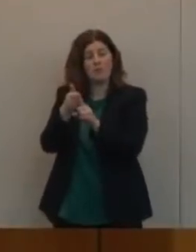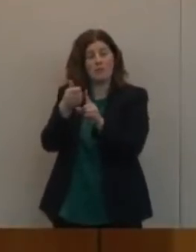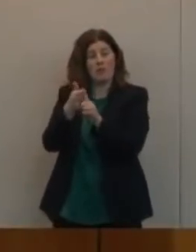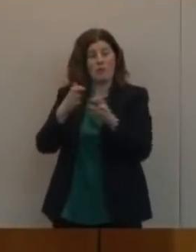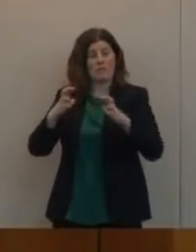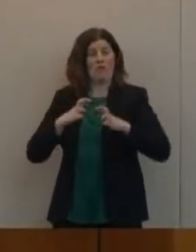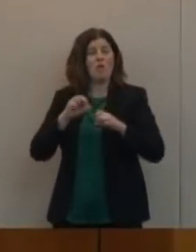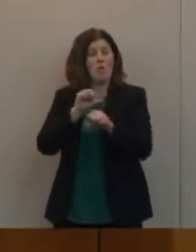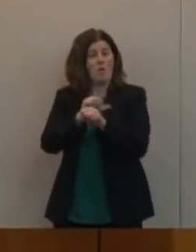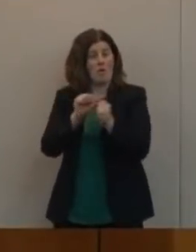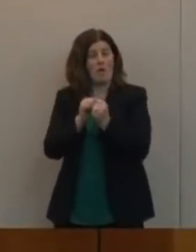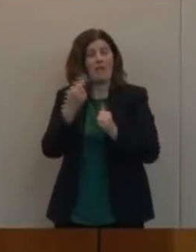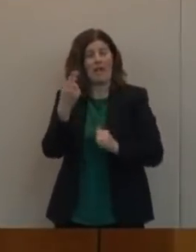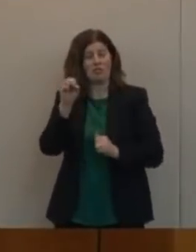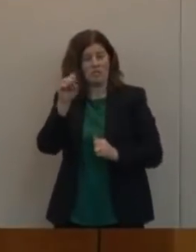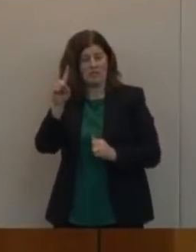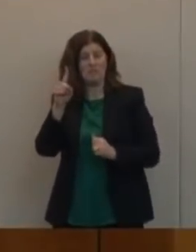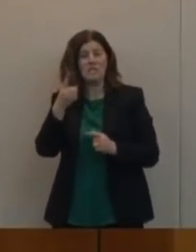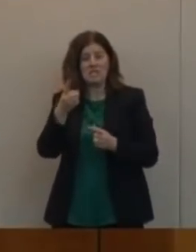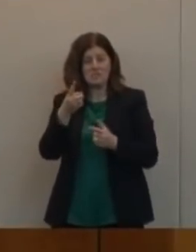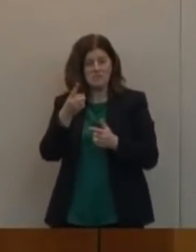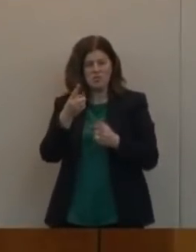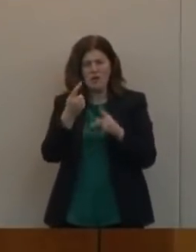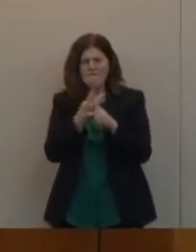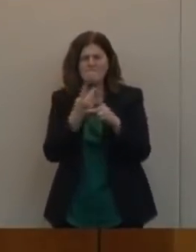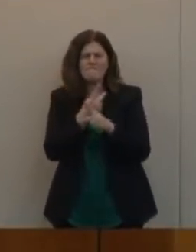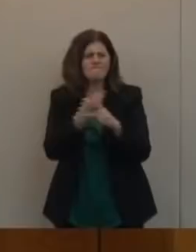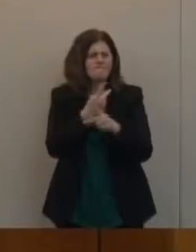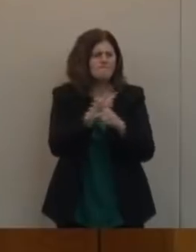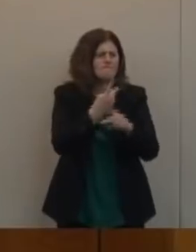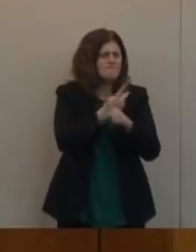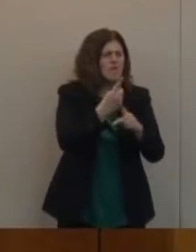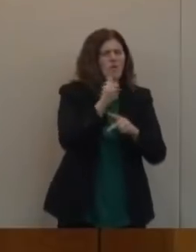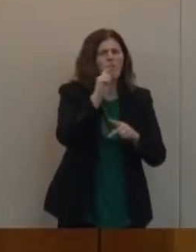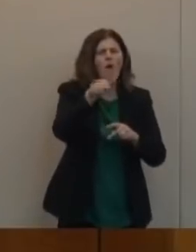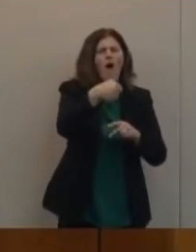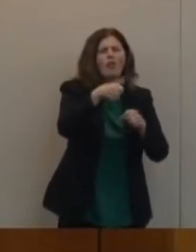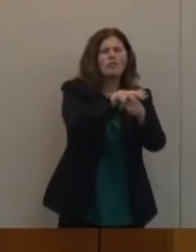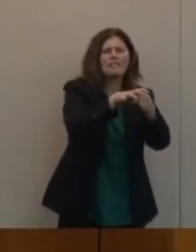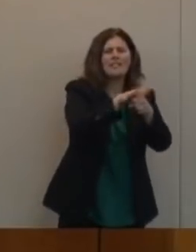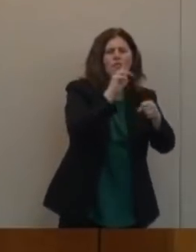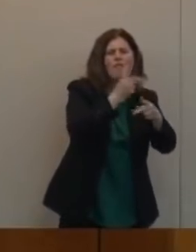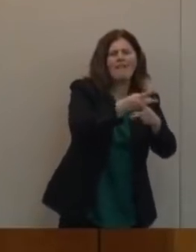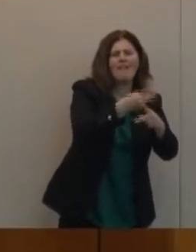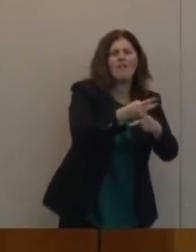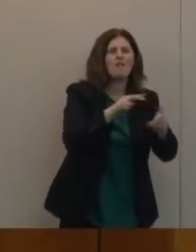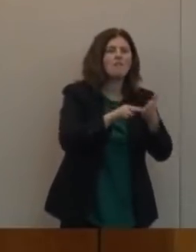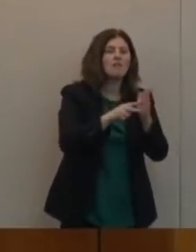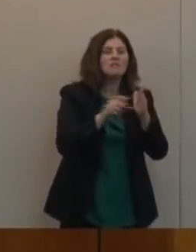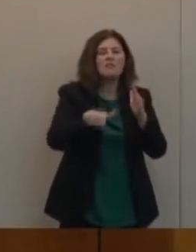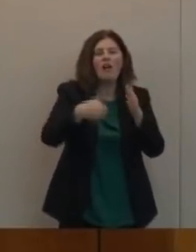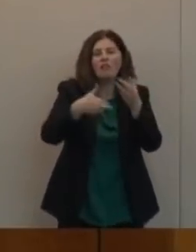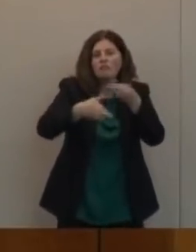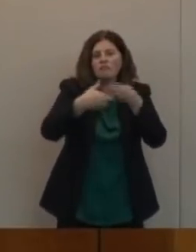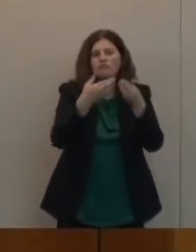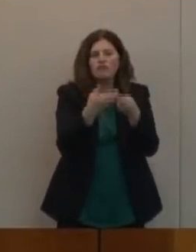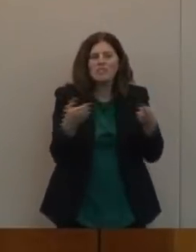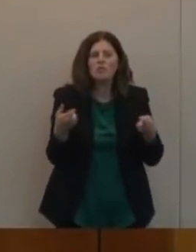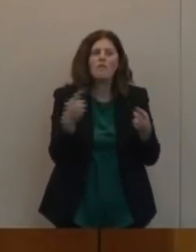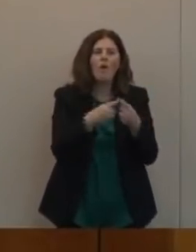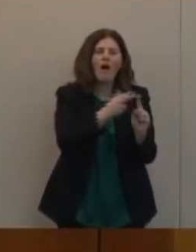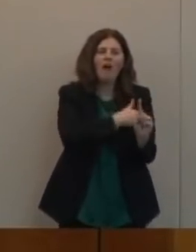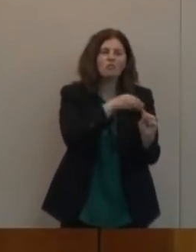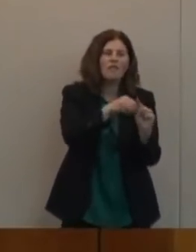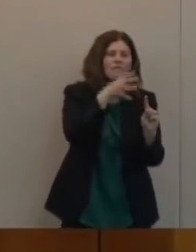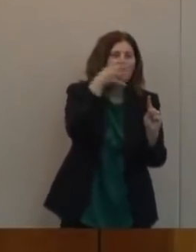HSD, is now leading our effort on alternative sites of care, which include additional resources for the hospital in